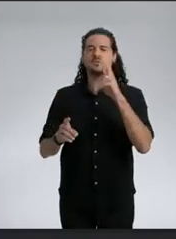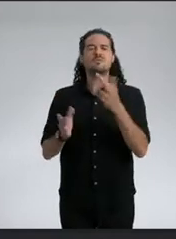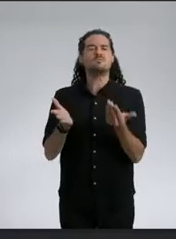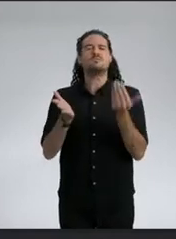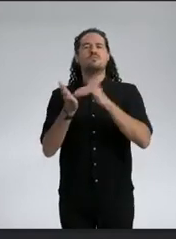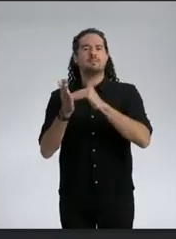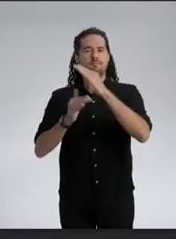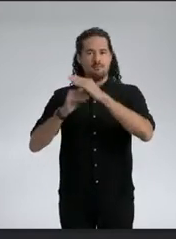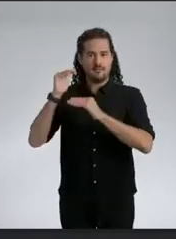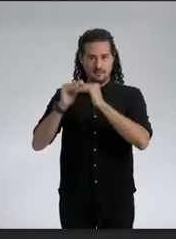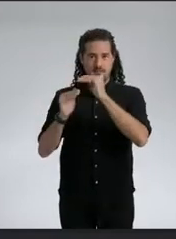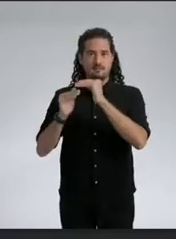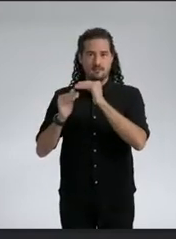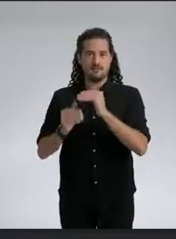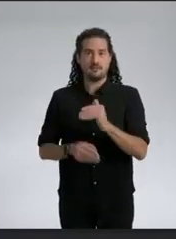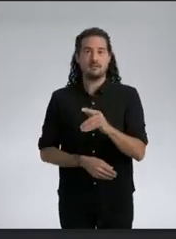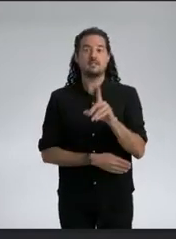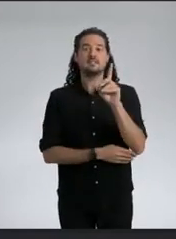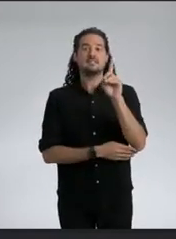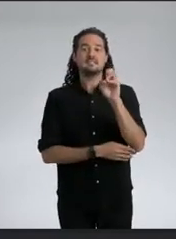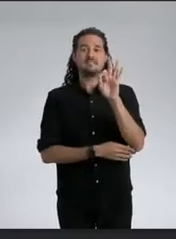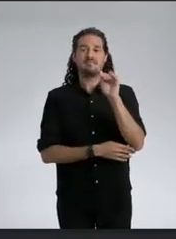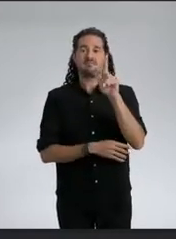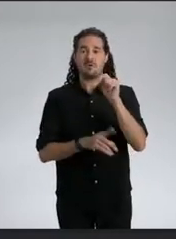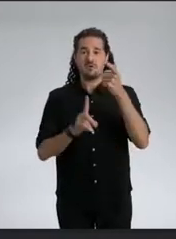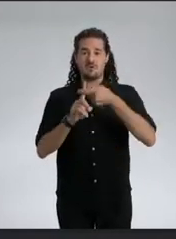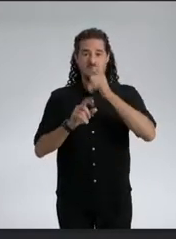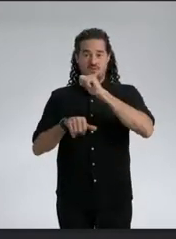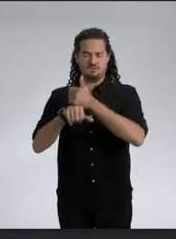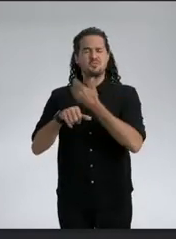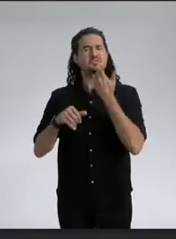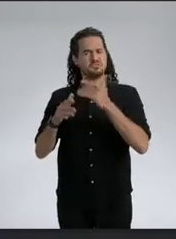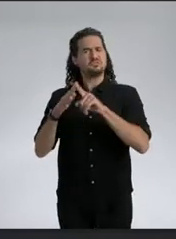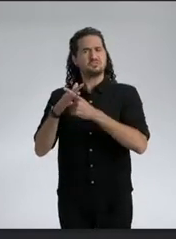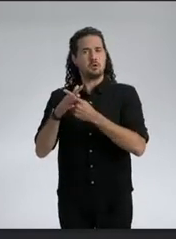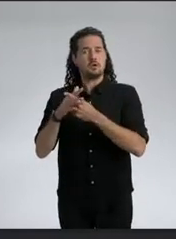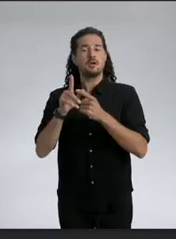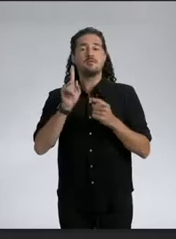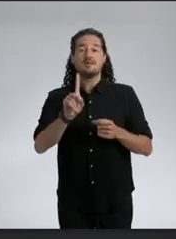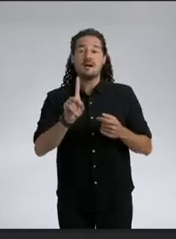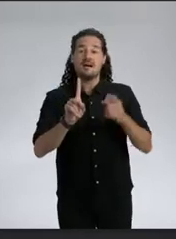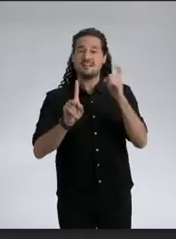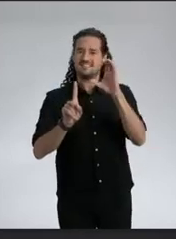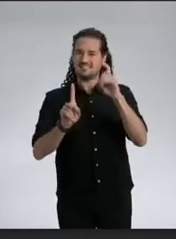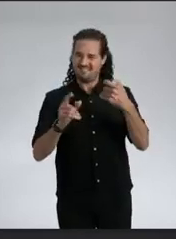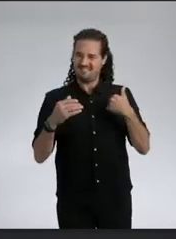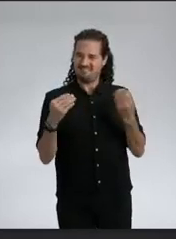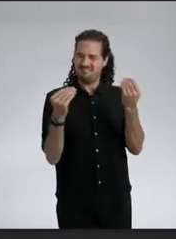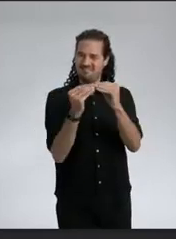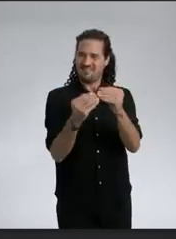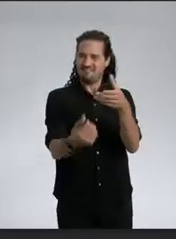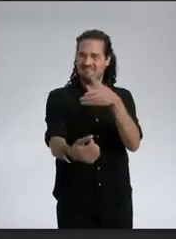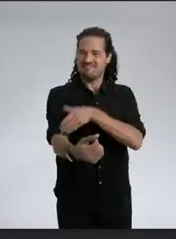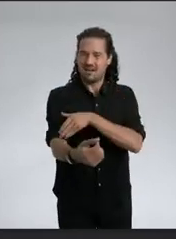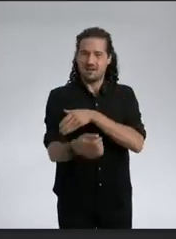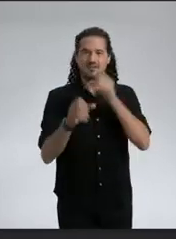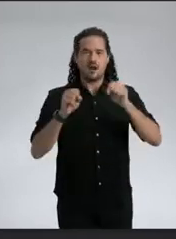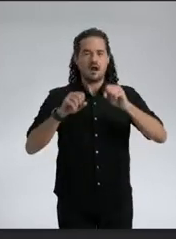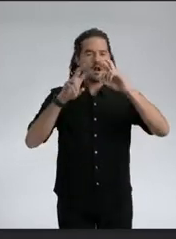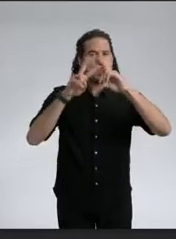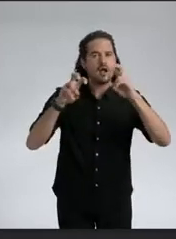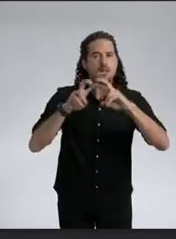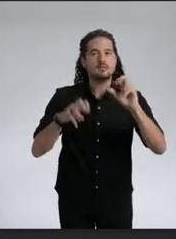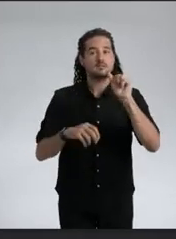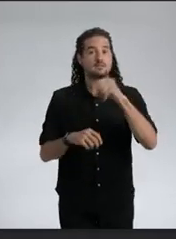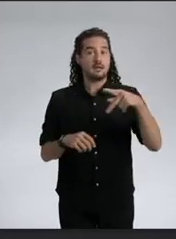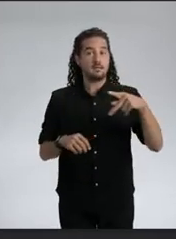workflow is great for getting started, Xcode Cloud gives you even more power to accomplish goals like analyzing an app or deploying new releases